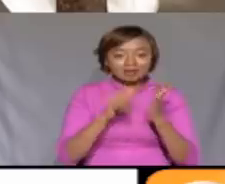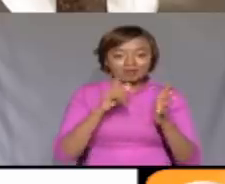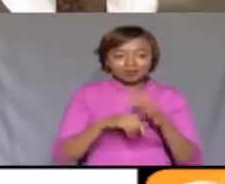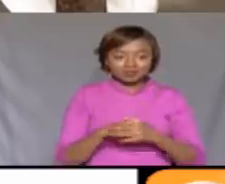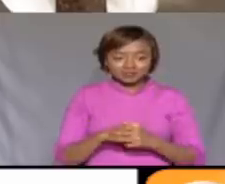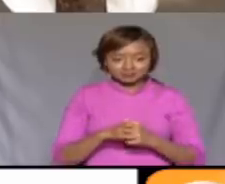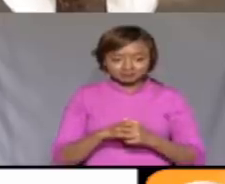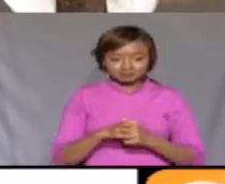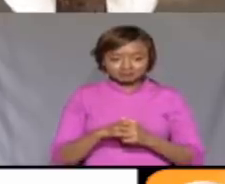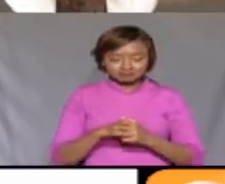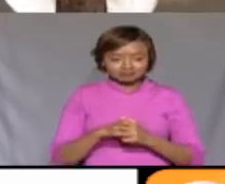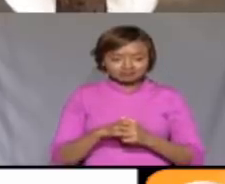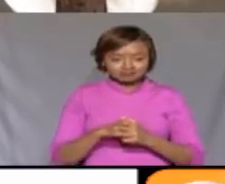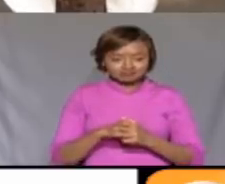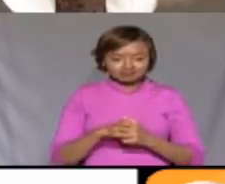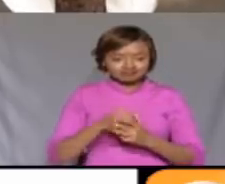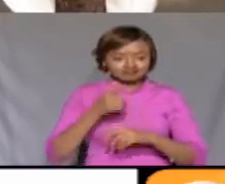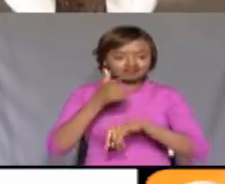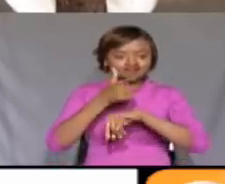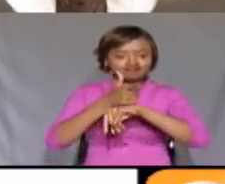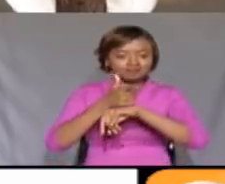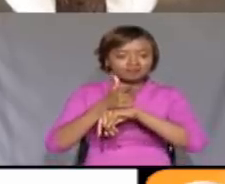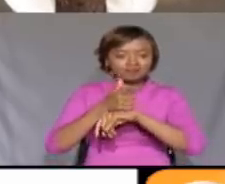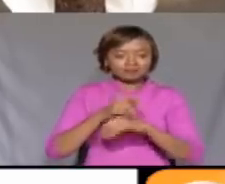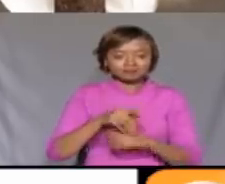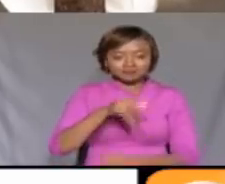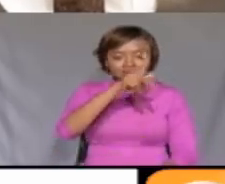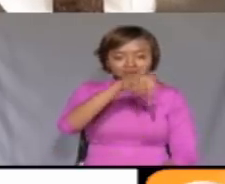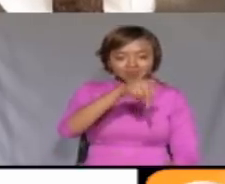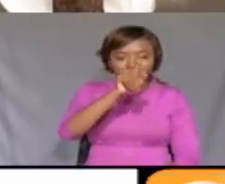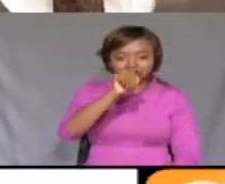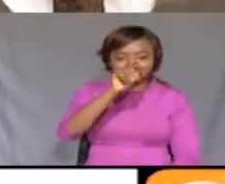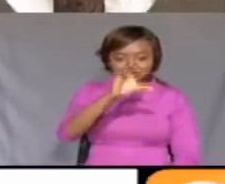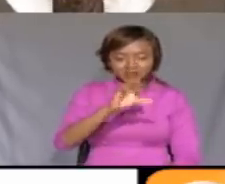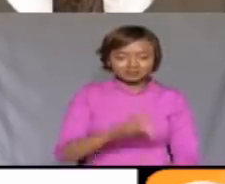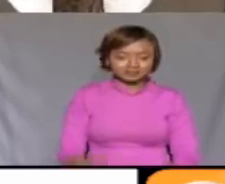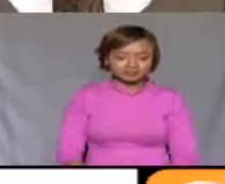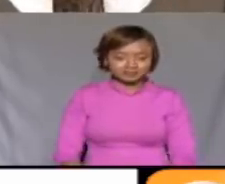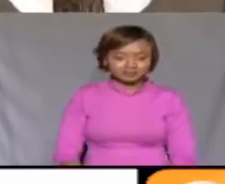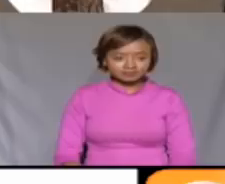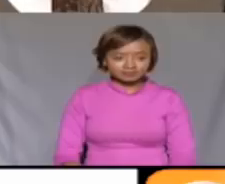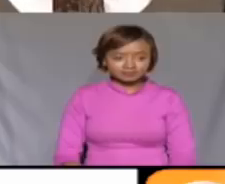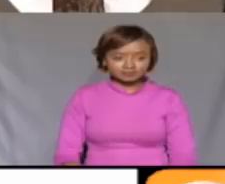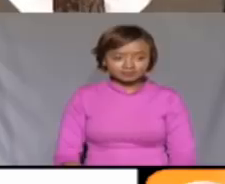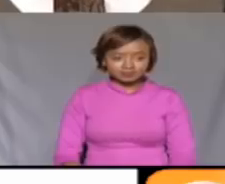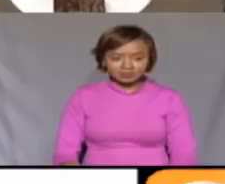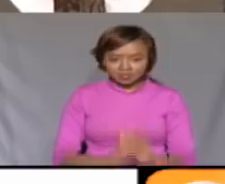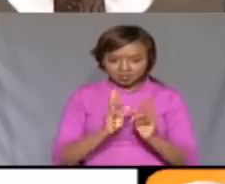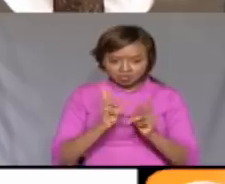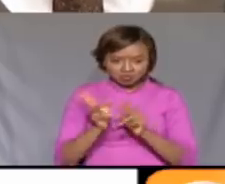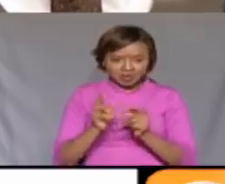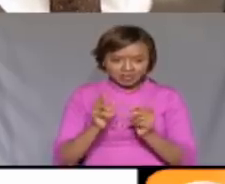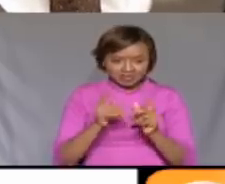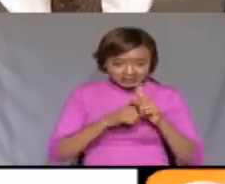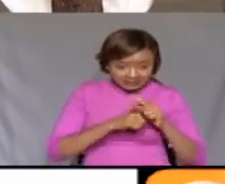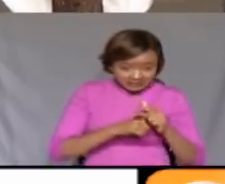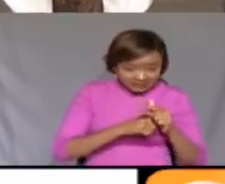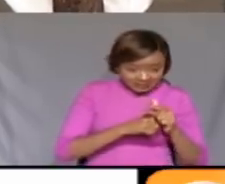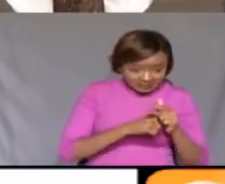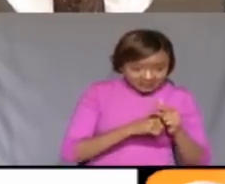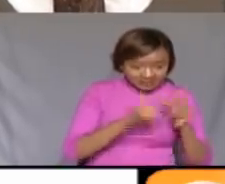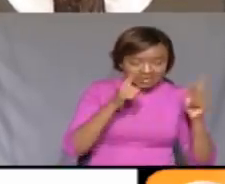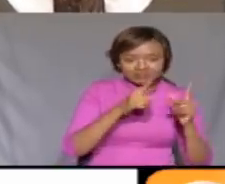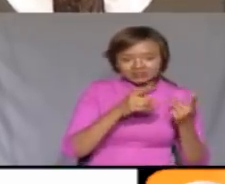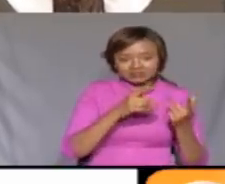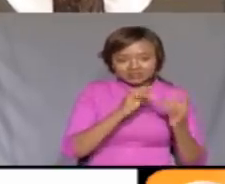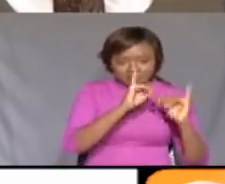to camera, or its short form, PTC. It normally comes either at the beginning,